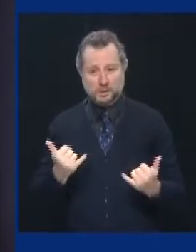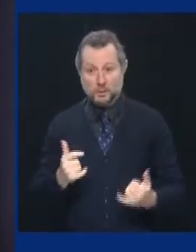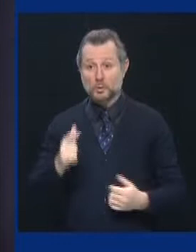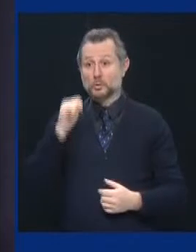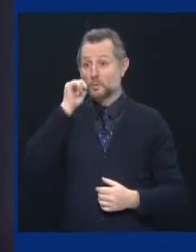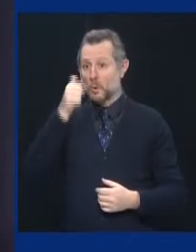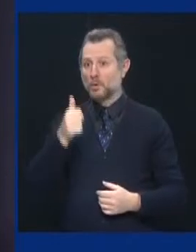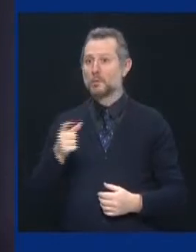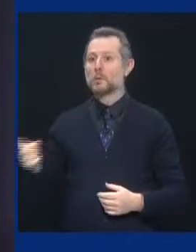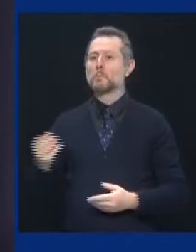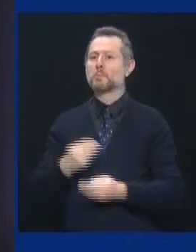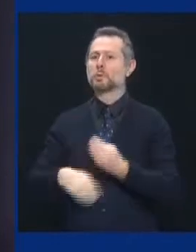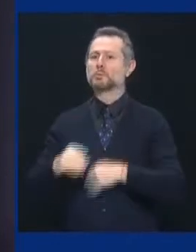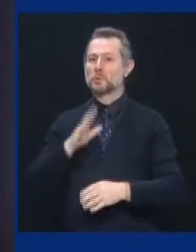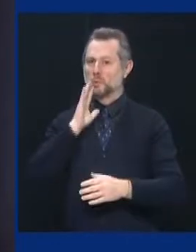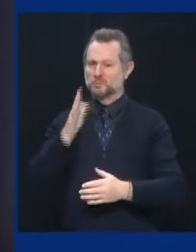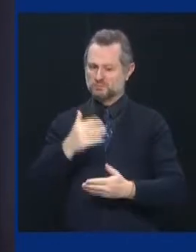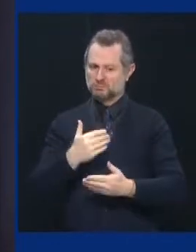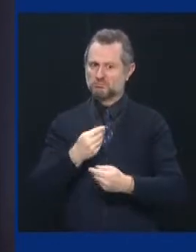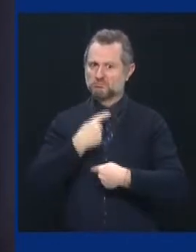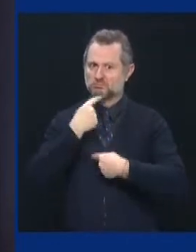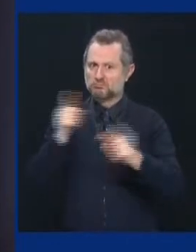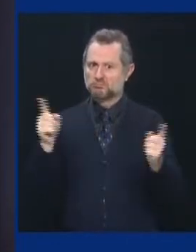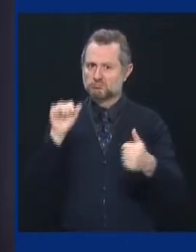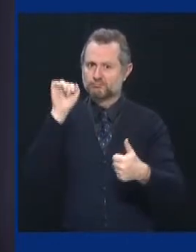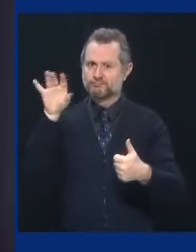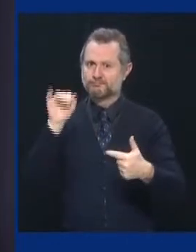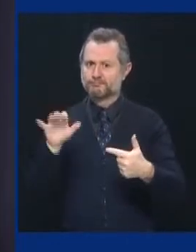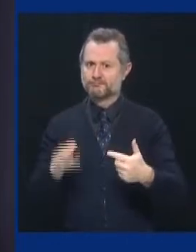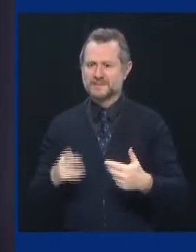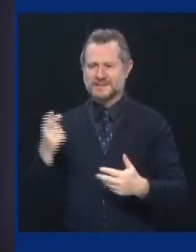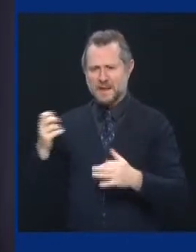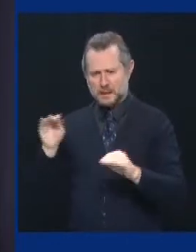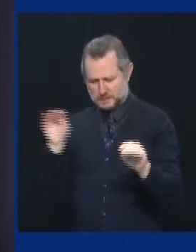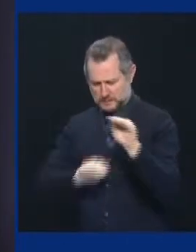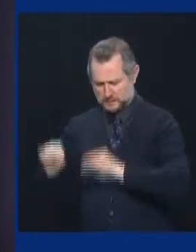is busily crunching numbers as we speak.